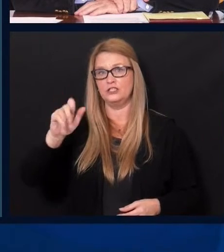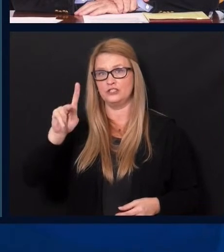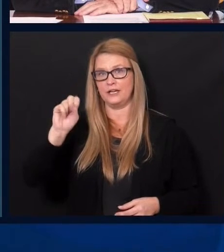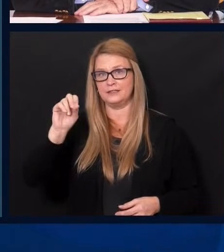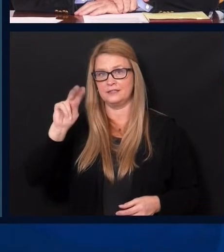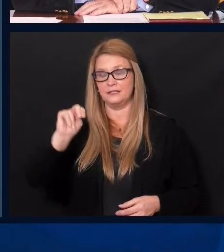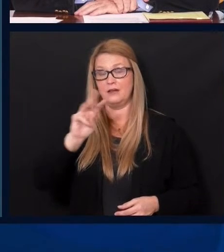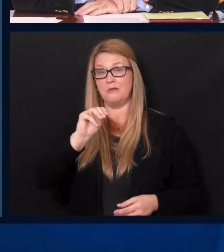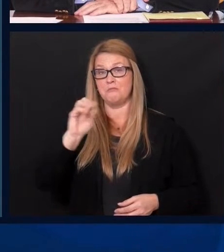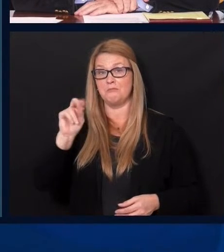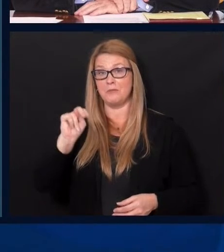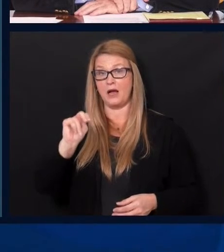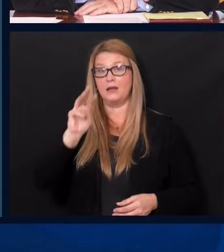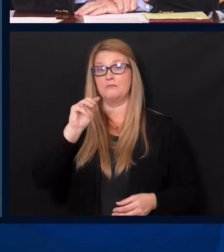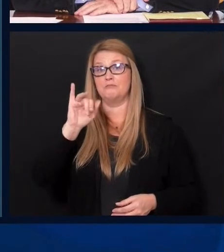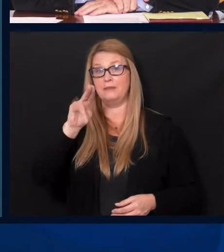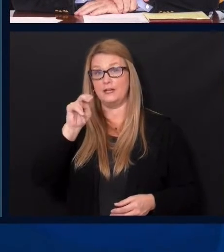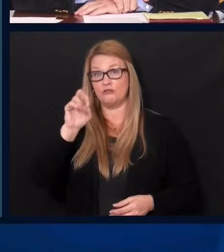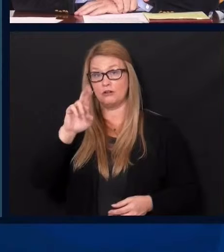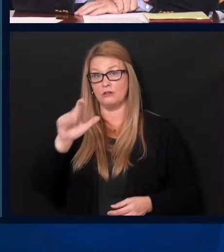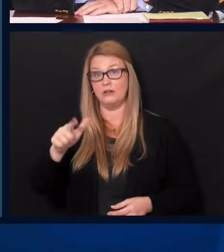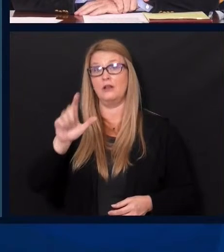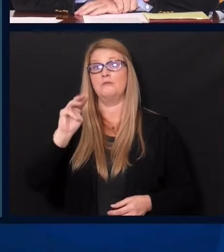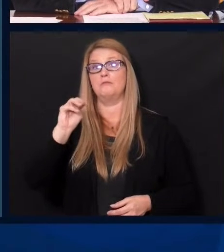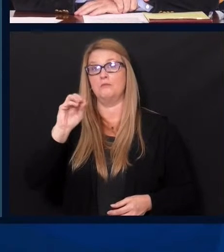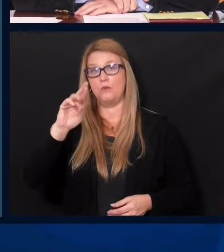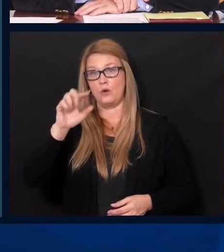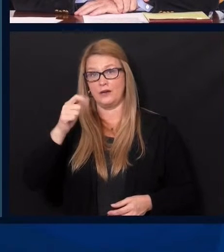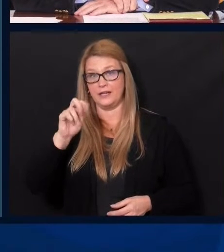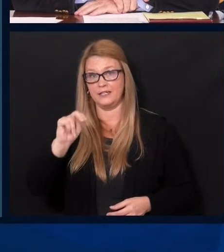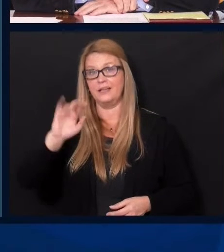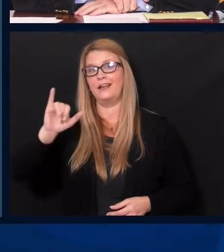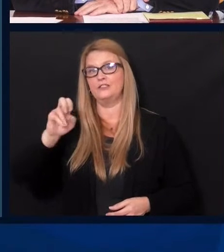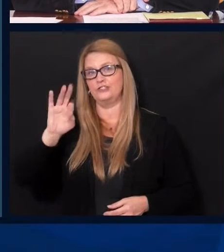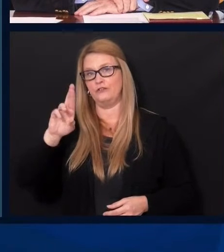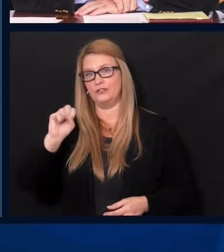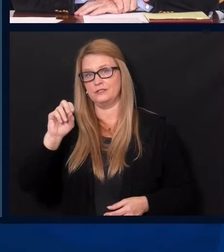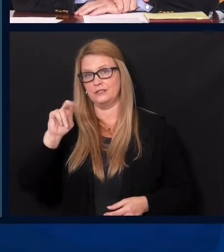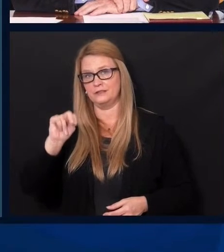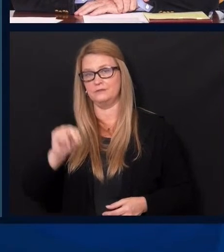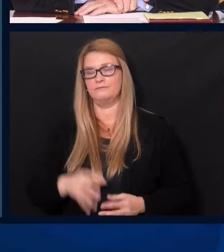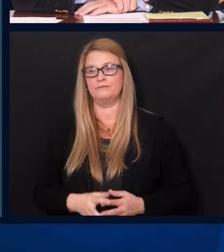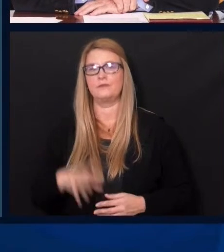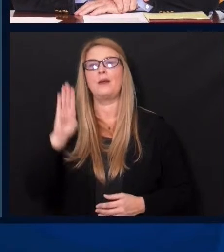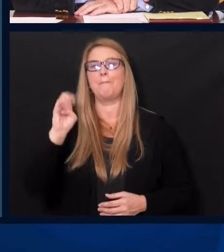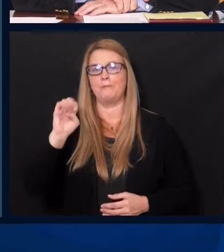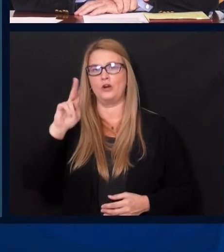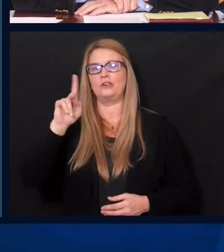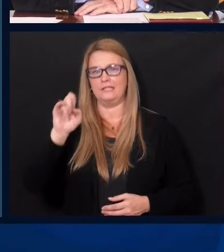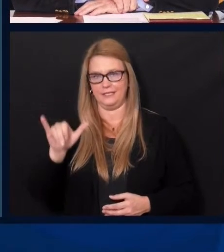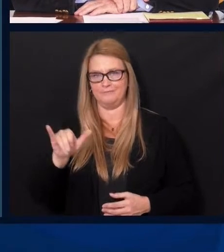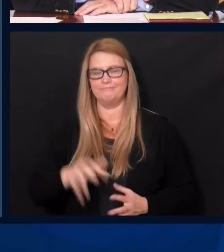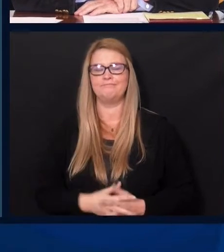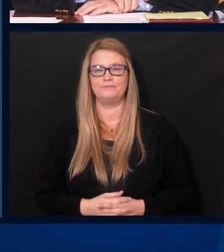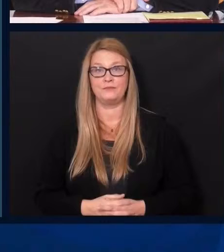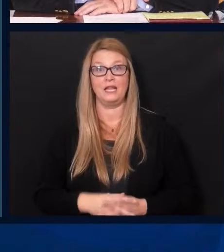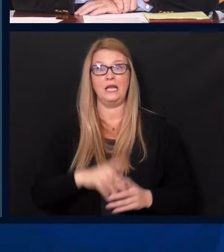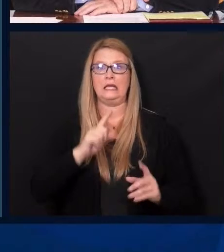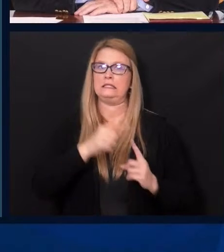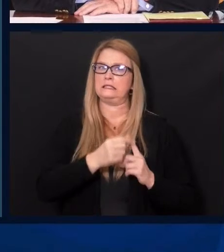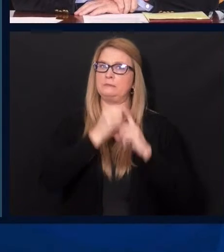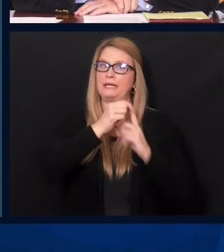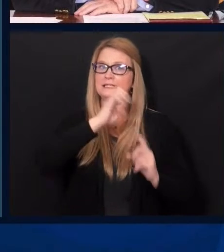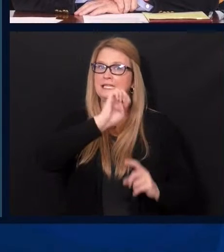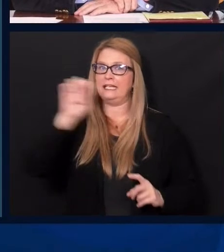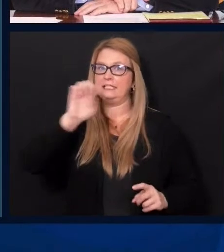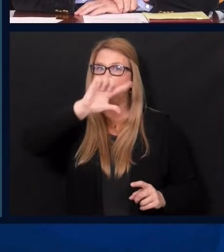Monongahela, Mineral, Morgan, Berkeley, and Jefferson counties. So especially up in the Eastern Panhandle, come